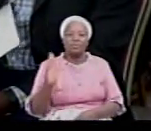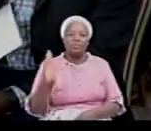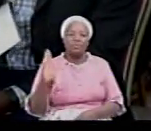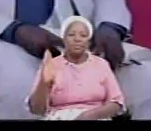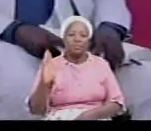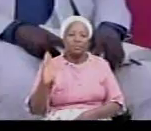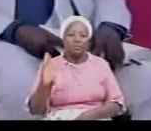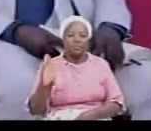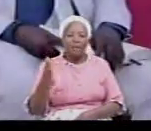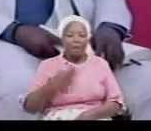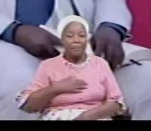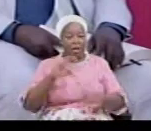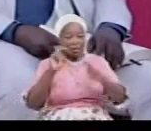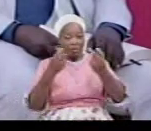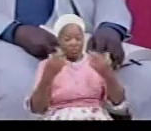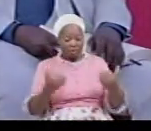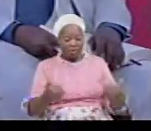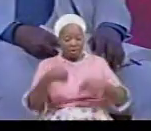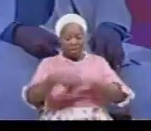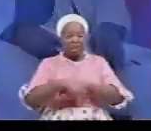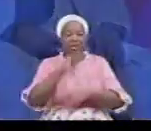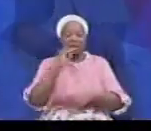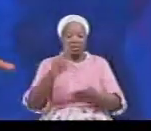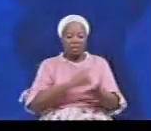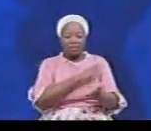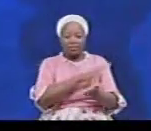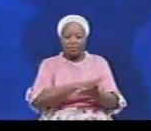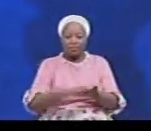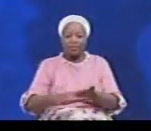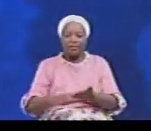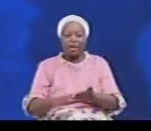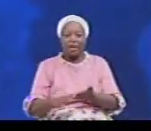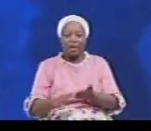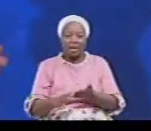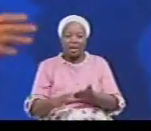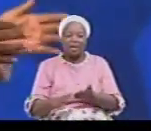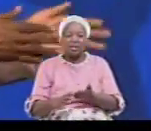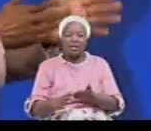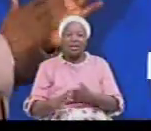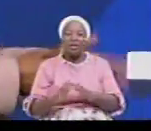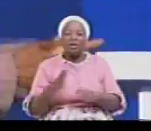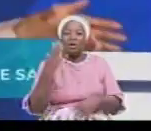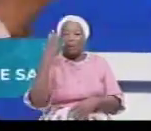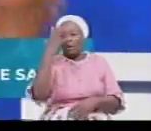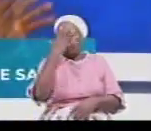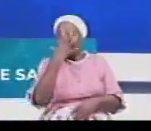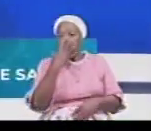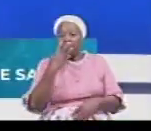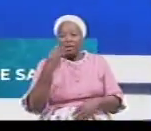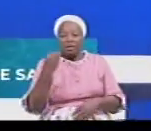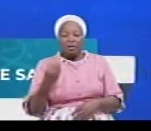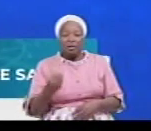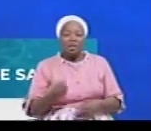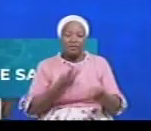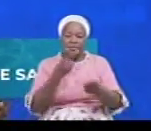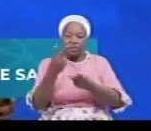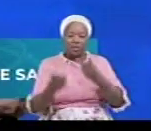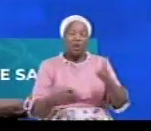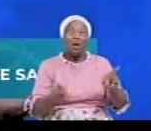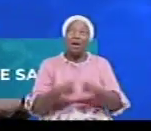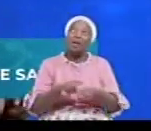My topic tonight is divine spectacular visitation, as he said.